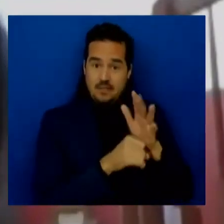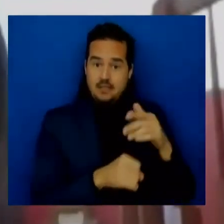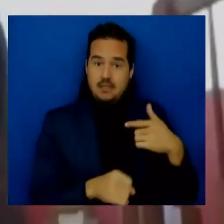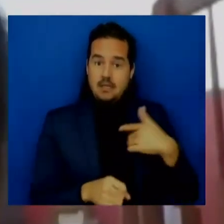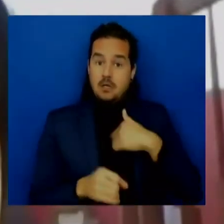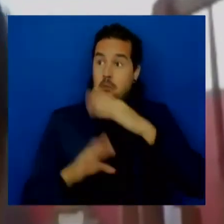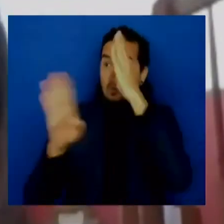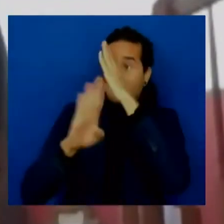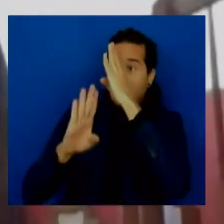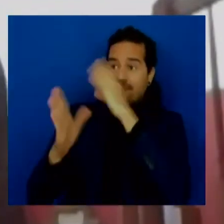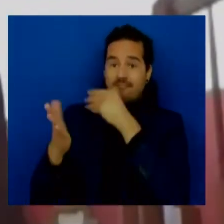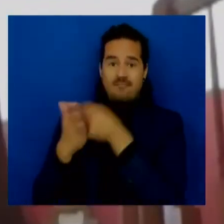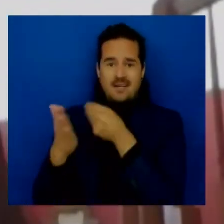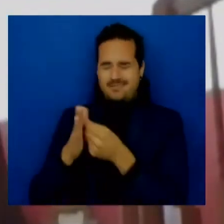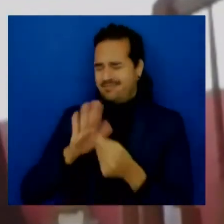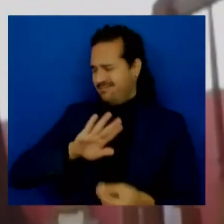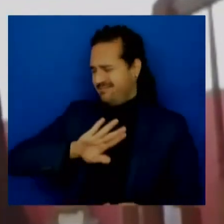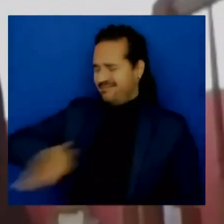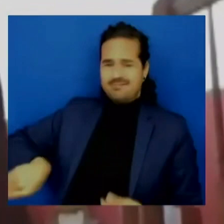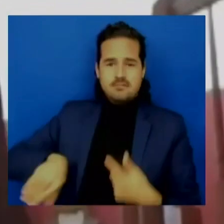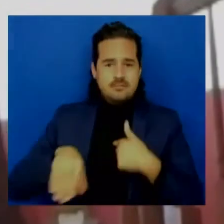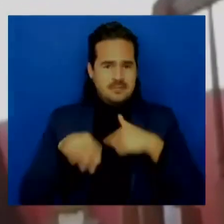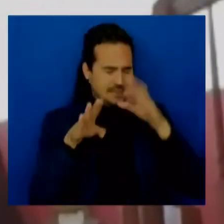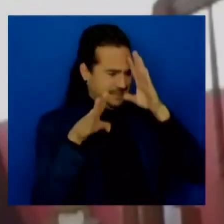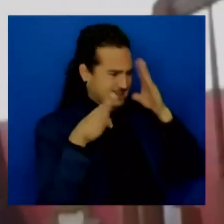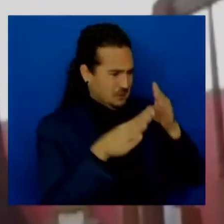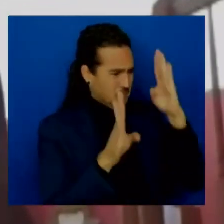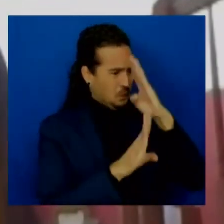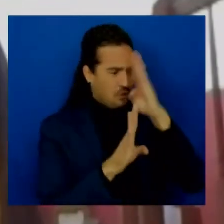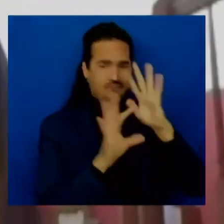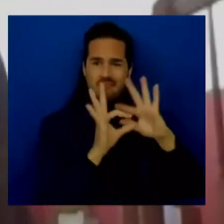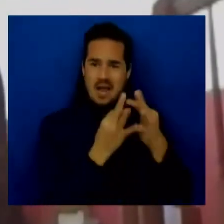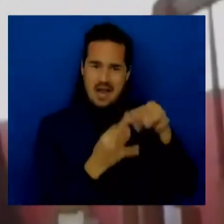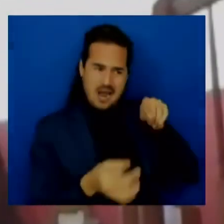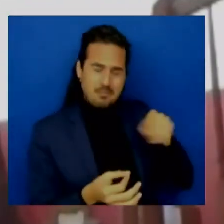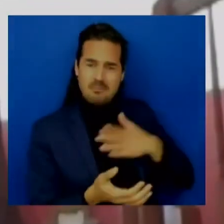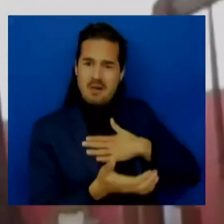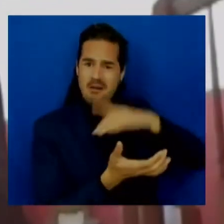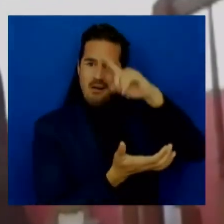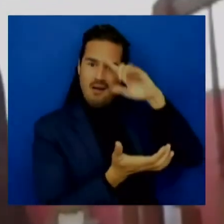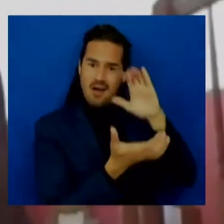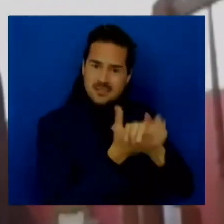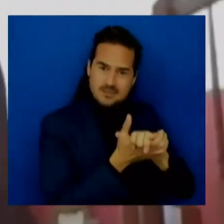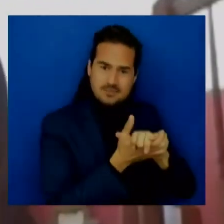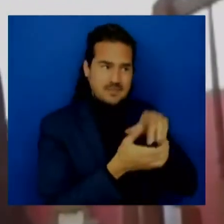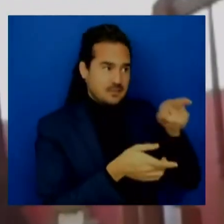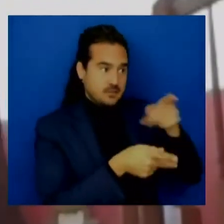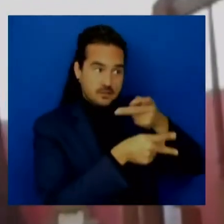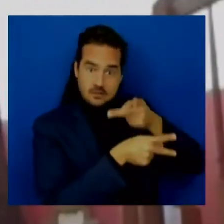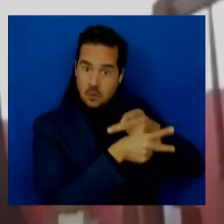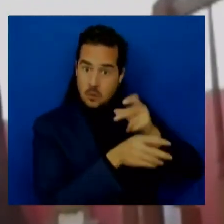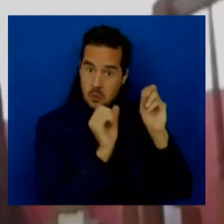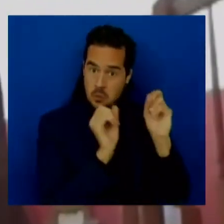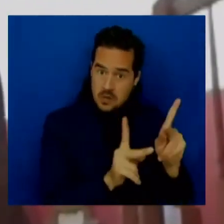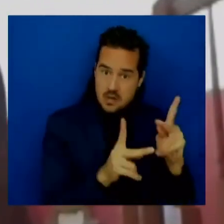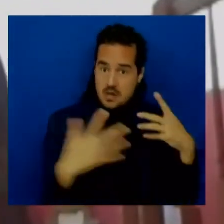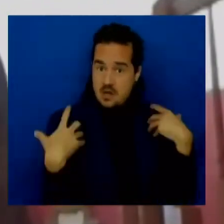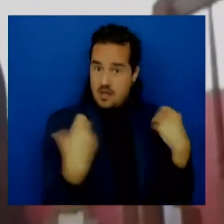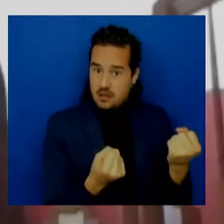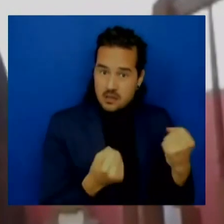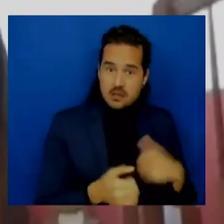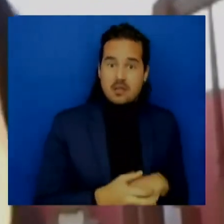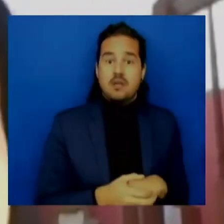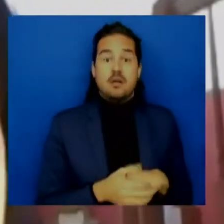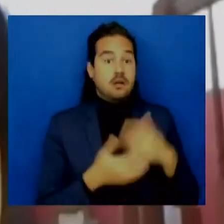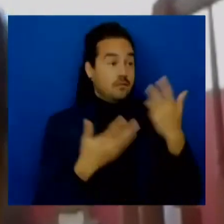husband, about taking care of them. And then when we're done, we're trying to go back job, no job. Now